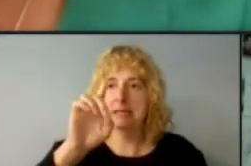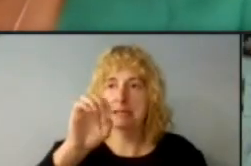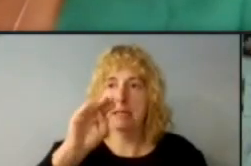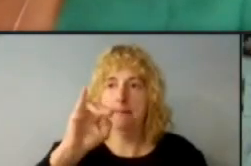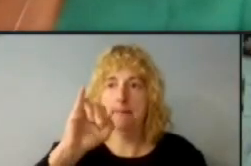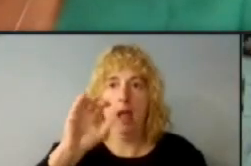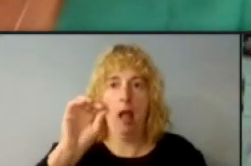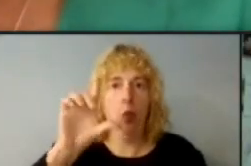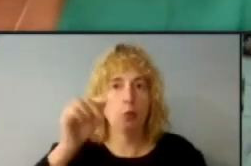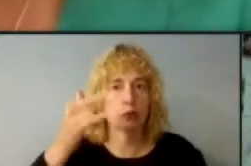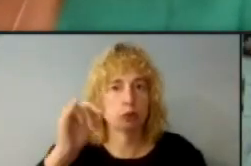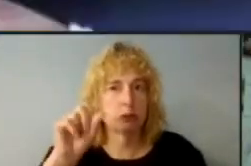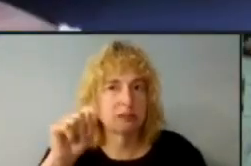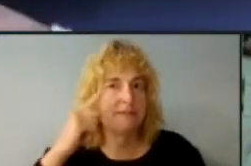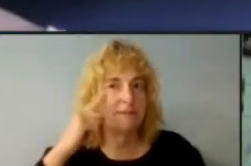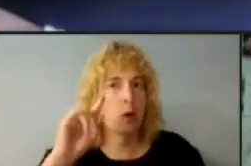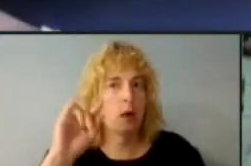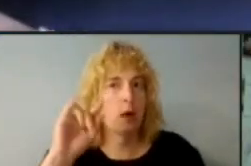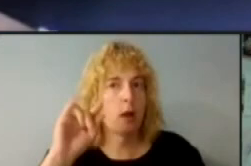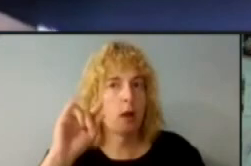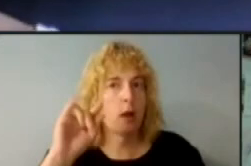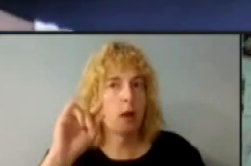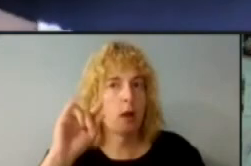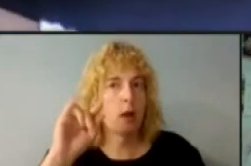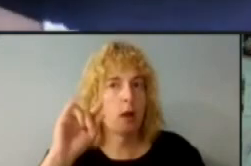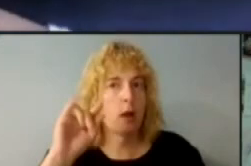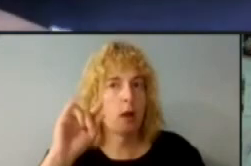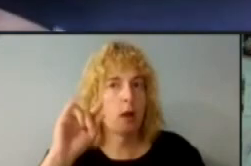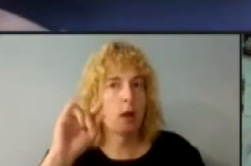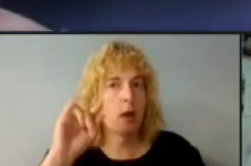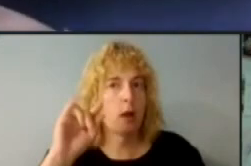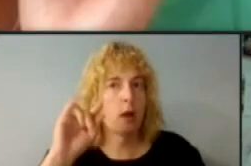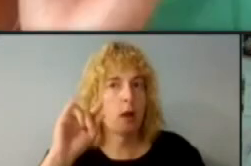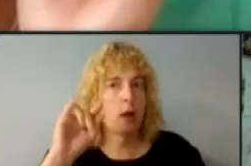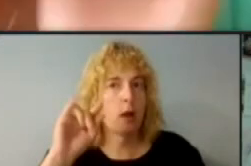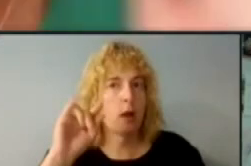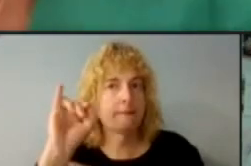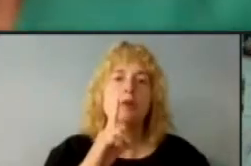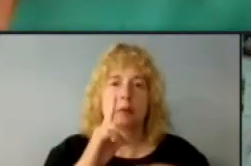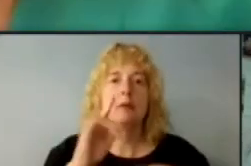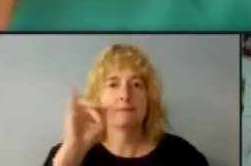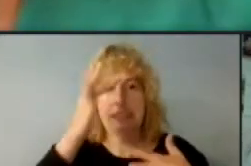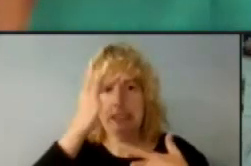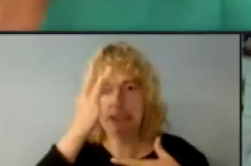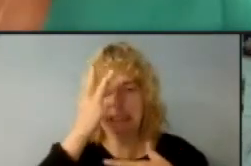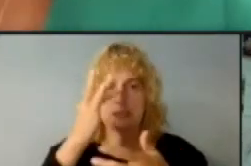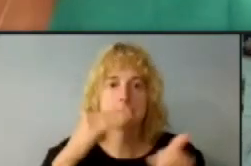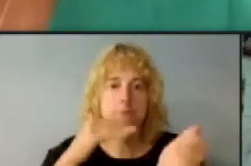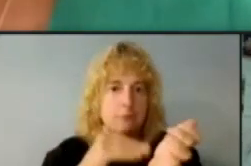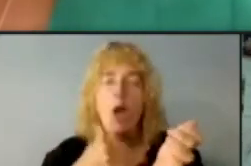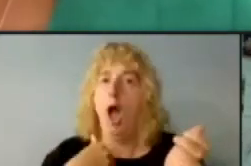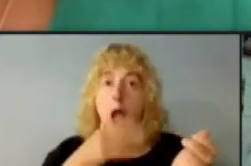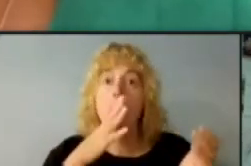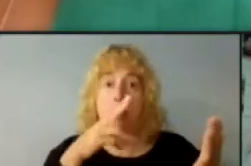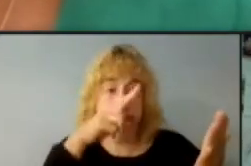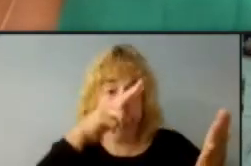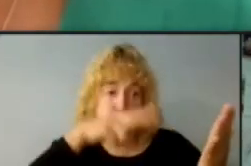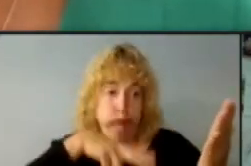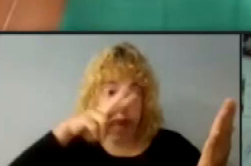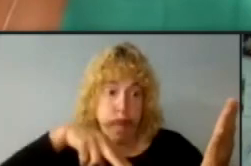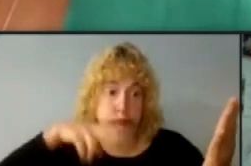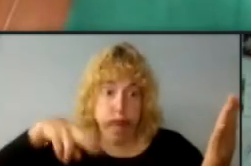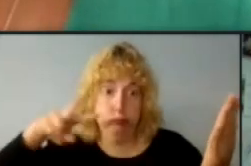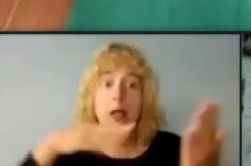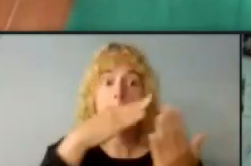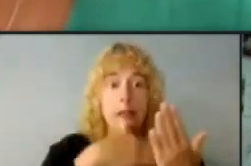disease physician. And if you punt the next question over to Dr. Fuller, I will look through this list and I will let you know who